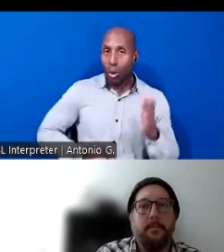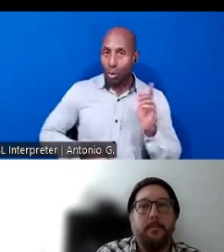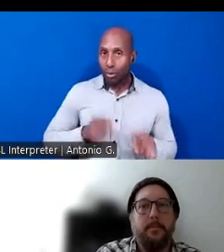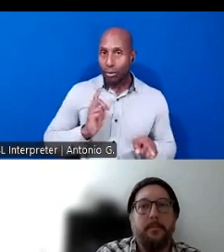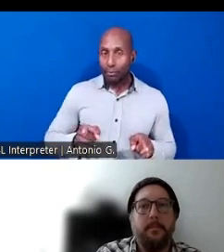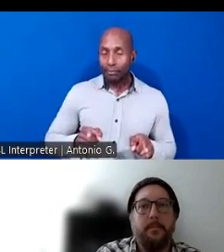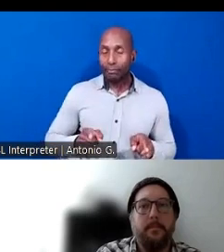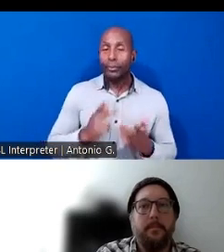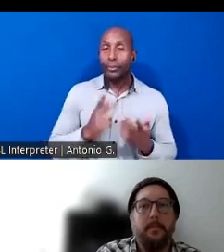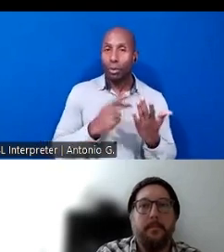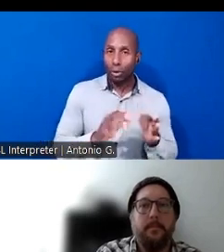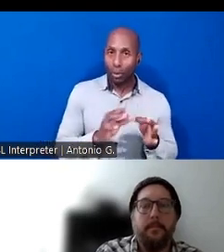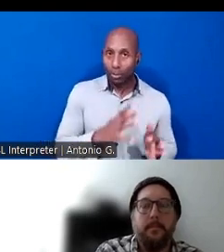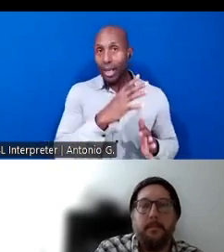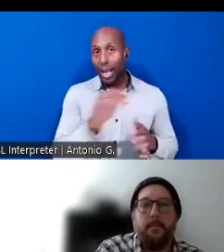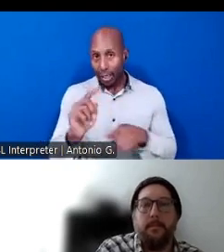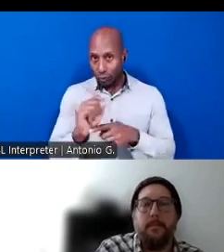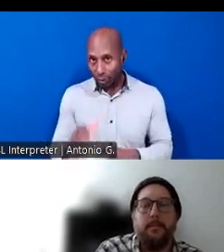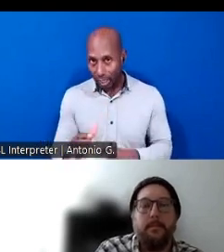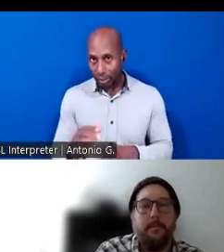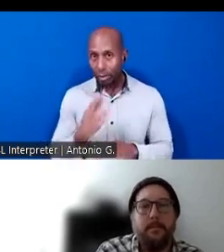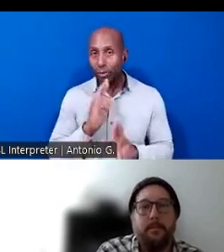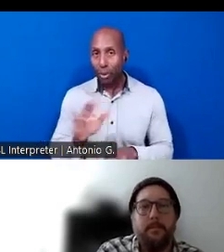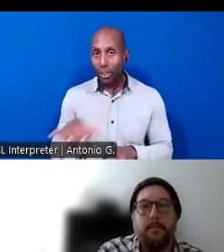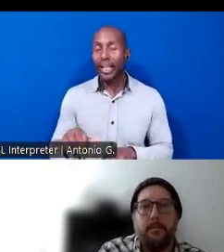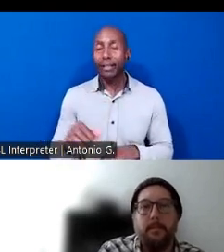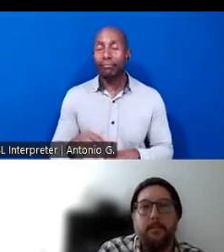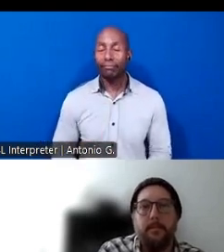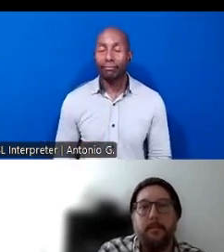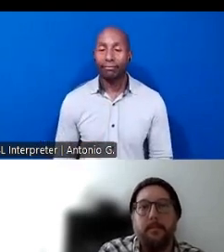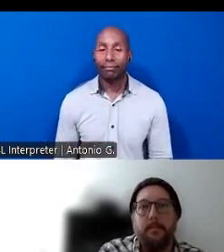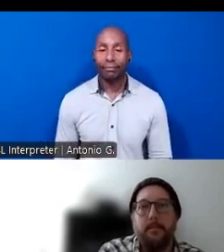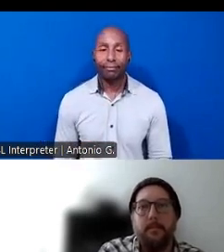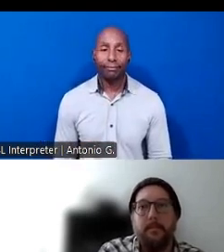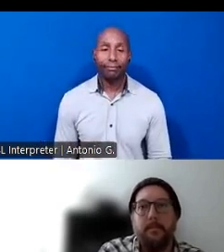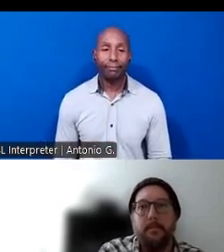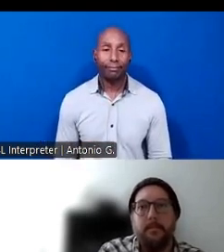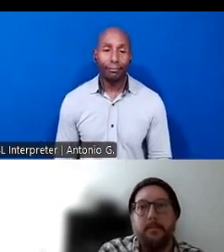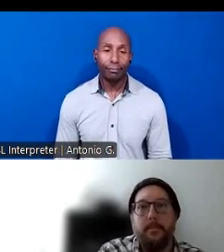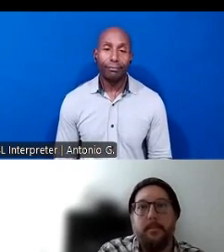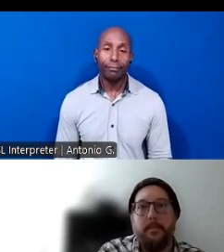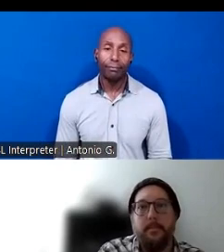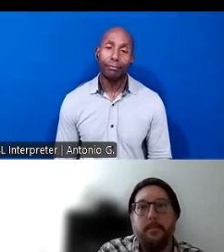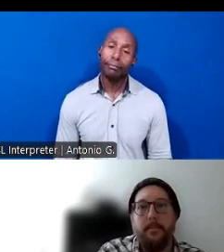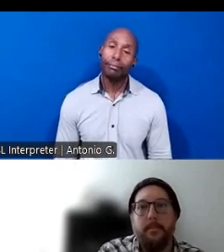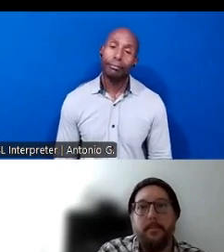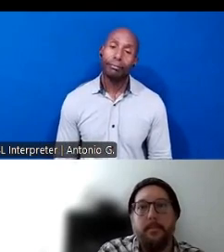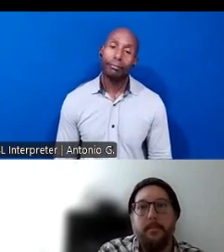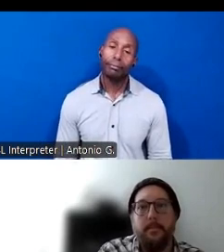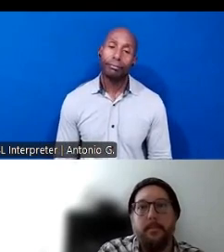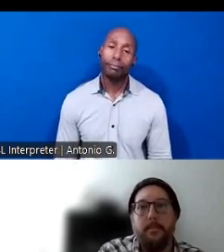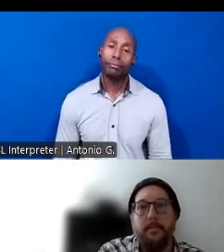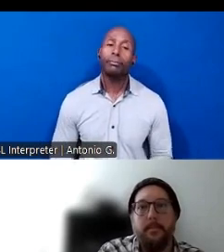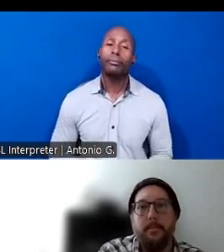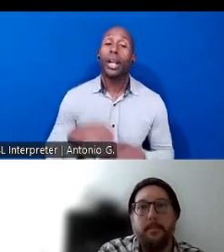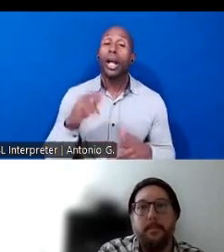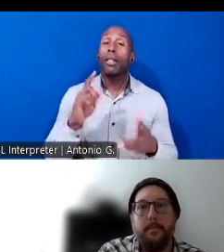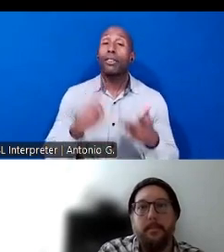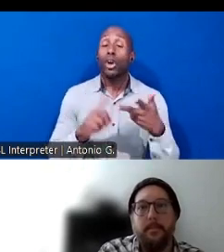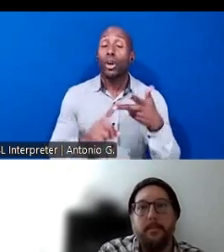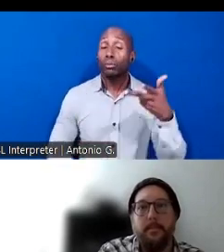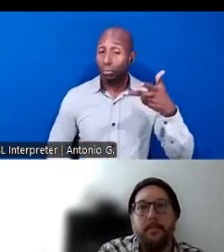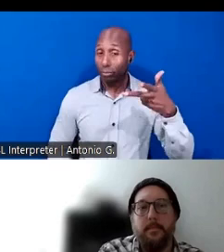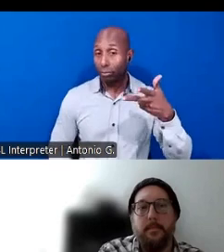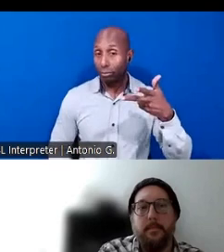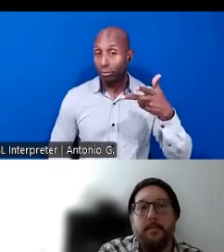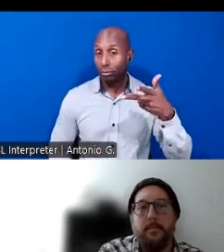program coordinator and a trainer reported on your form. The form is also asking you to report to 2 decimals, the second